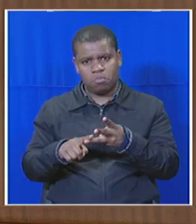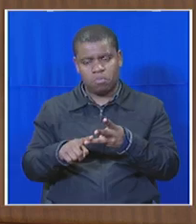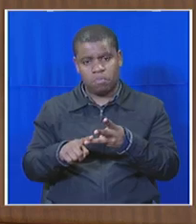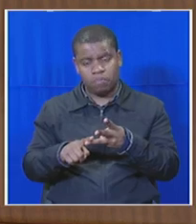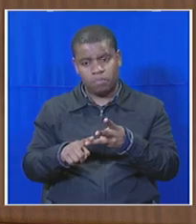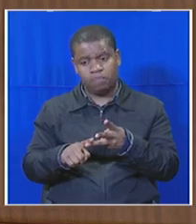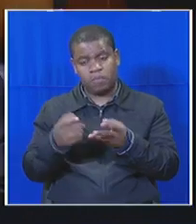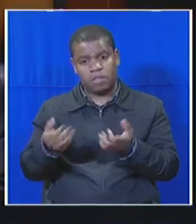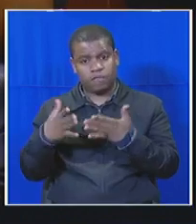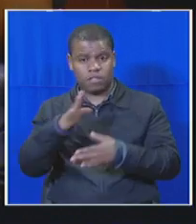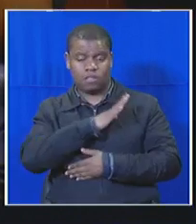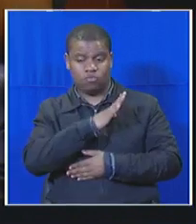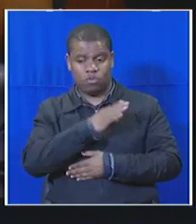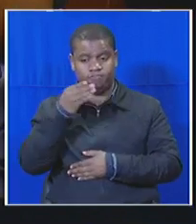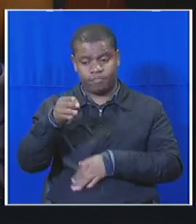thank you. Thank you.